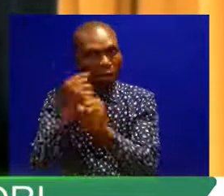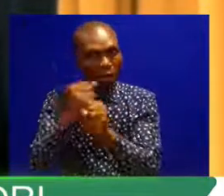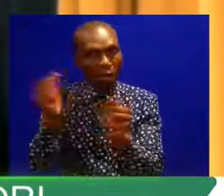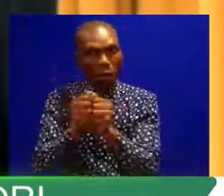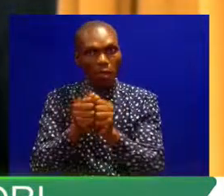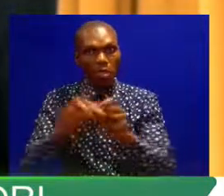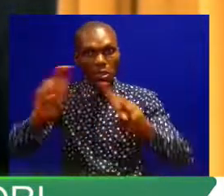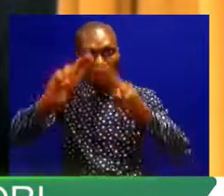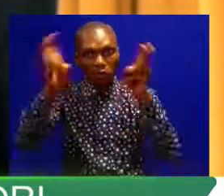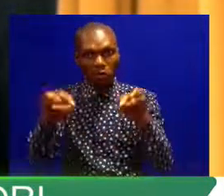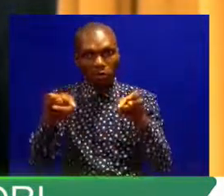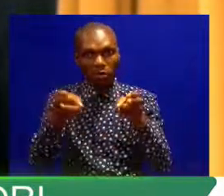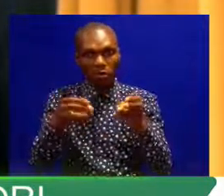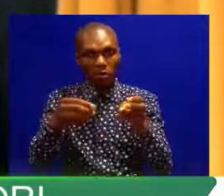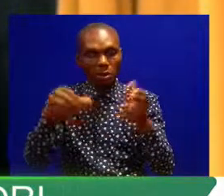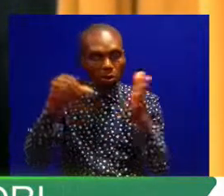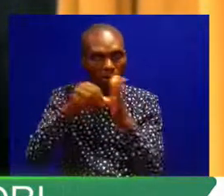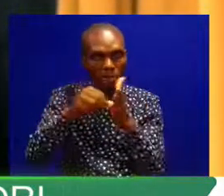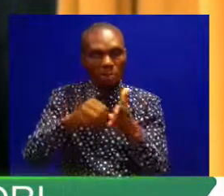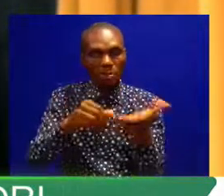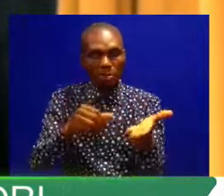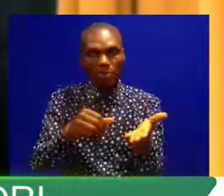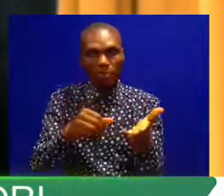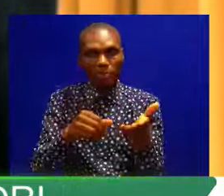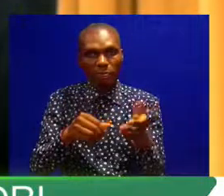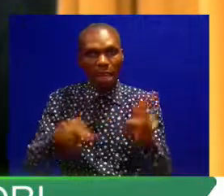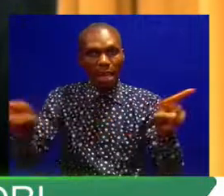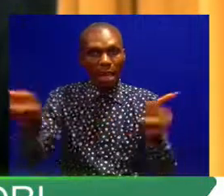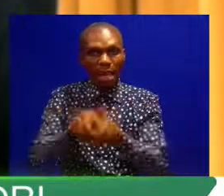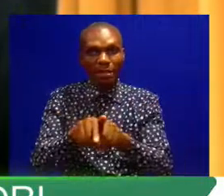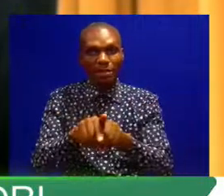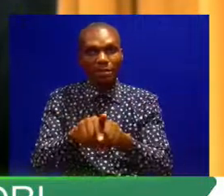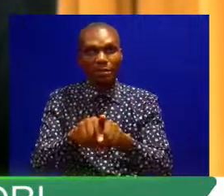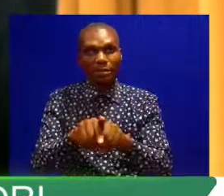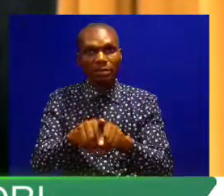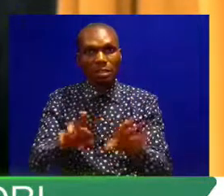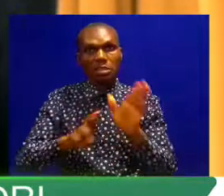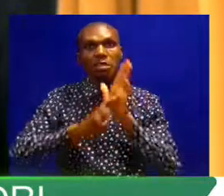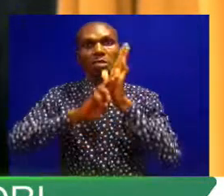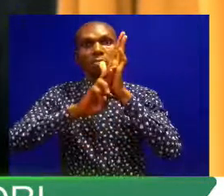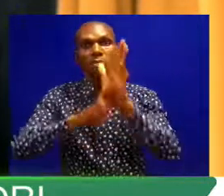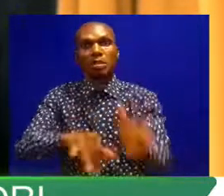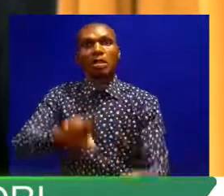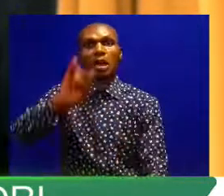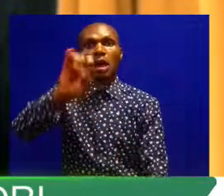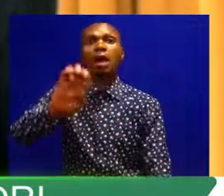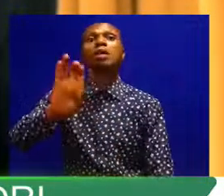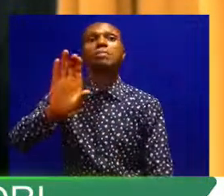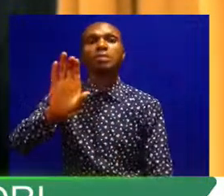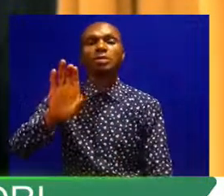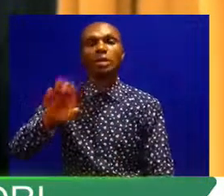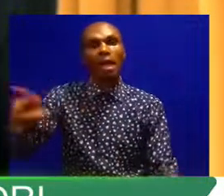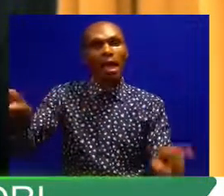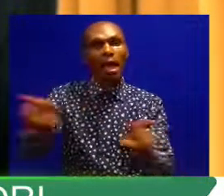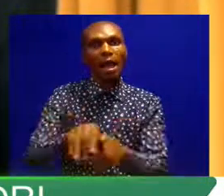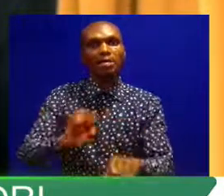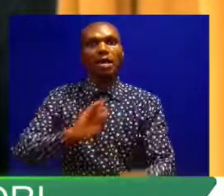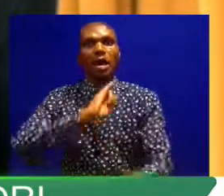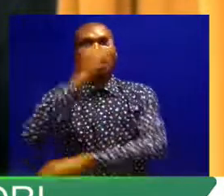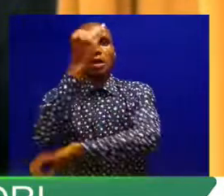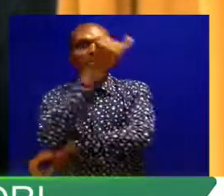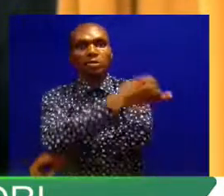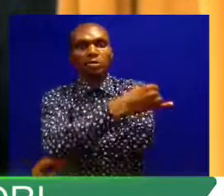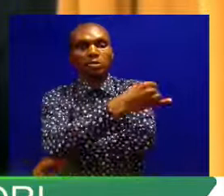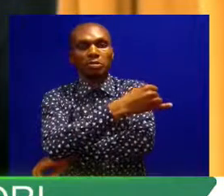any dispute as to the legal representation of the IBC as an institution in